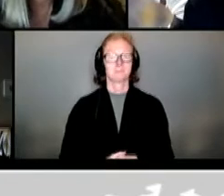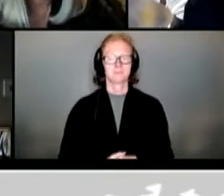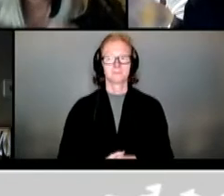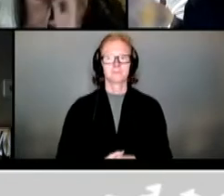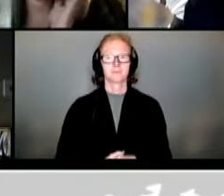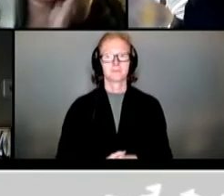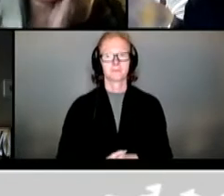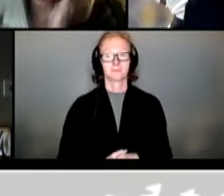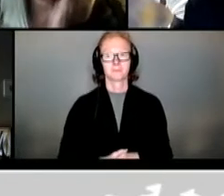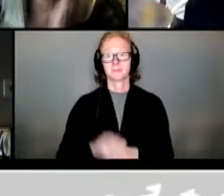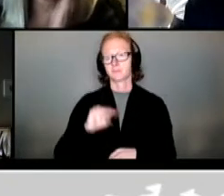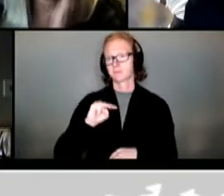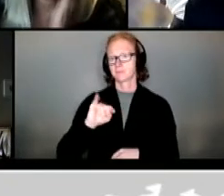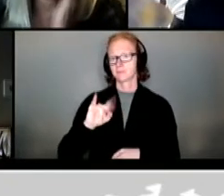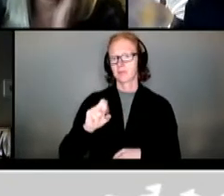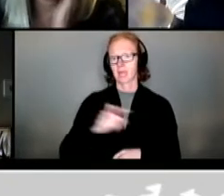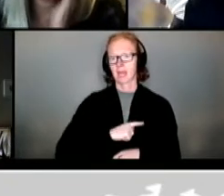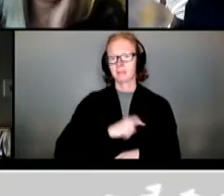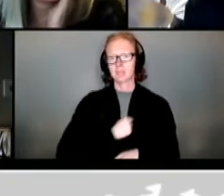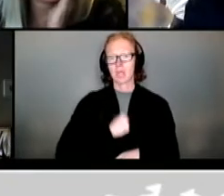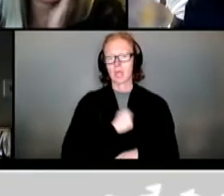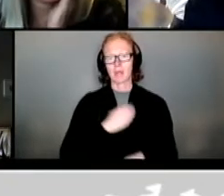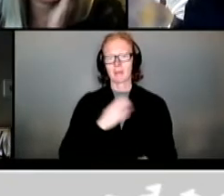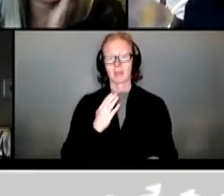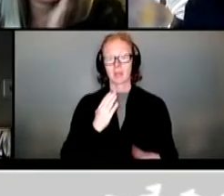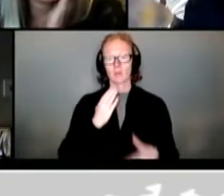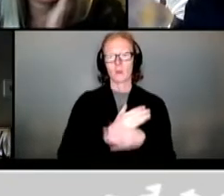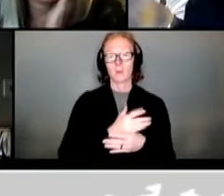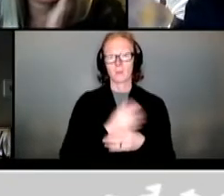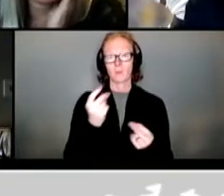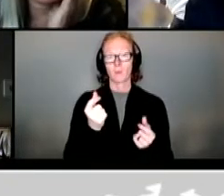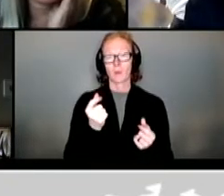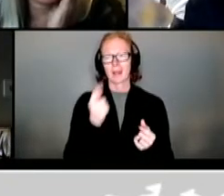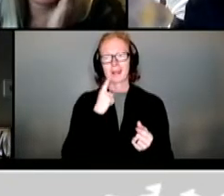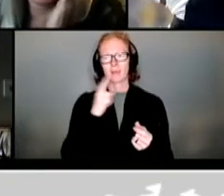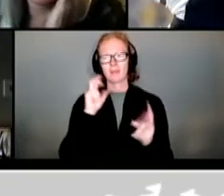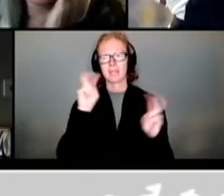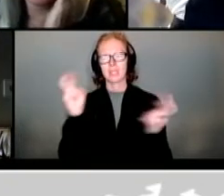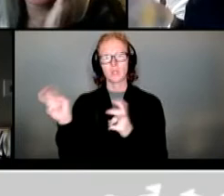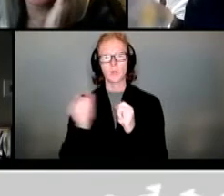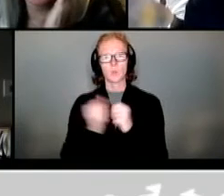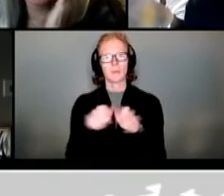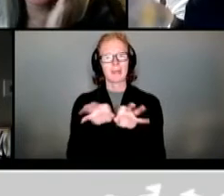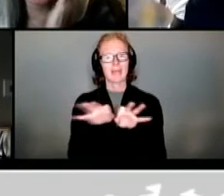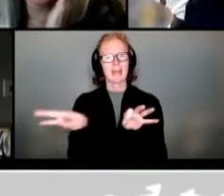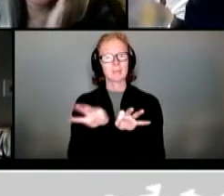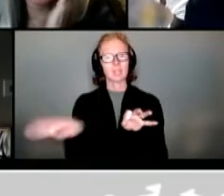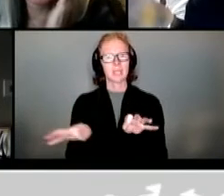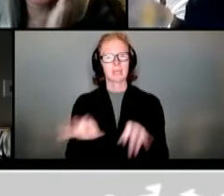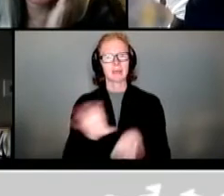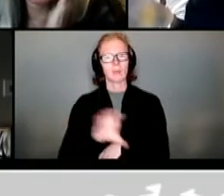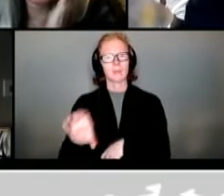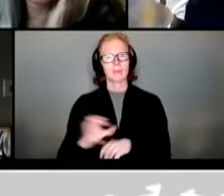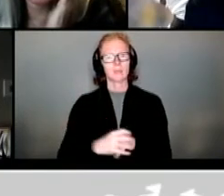Thanks, Mike. I'm going to jump in really quick because it seems like we're having an issue with the closed captioning services.